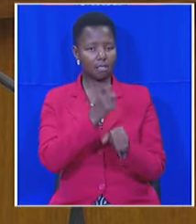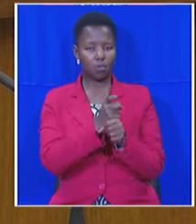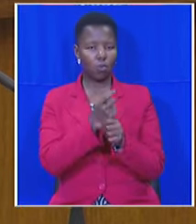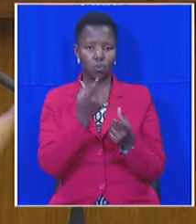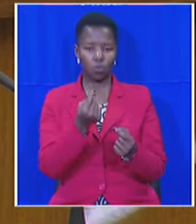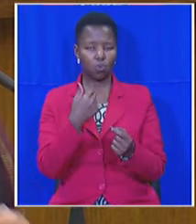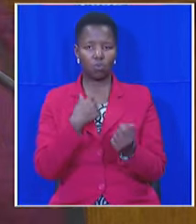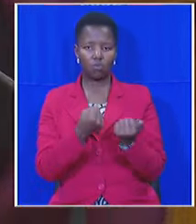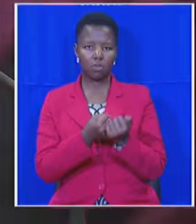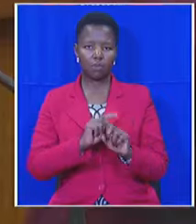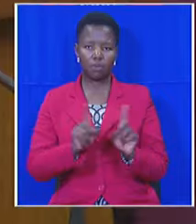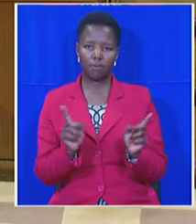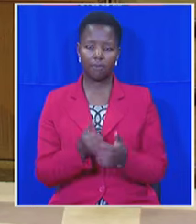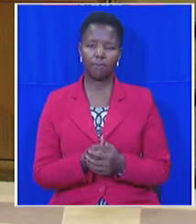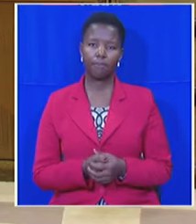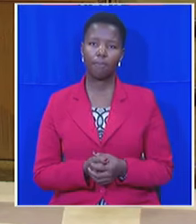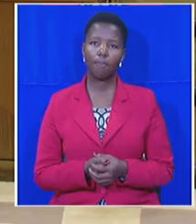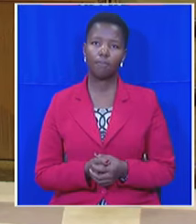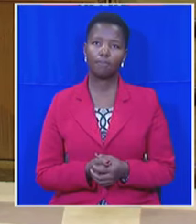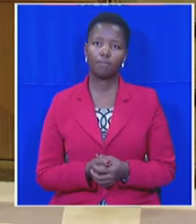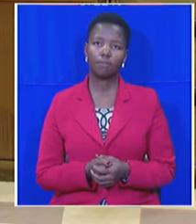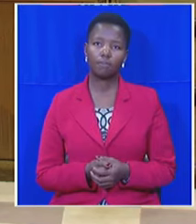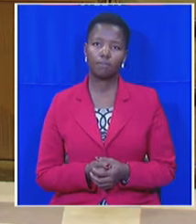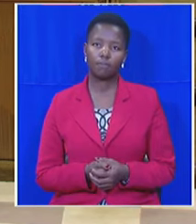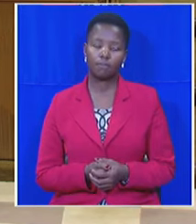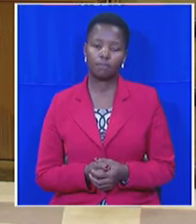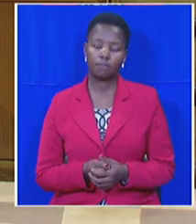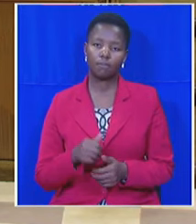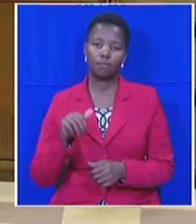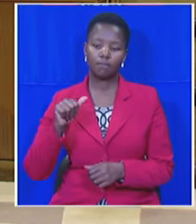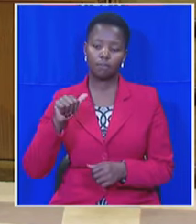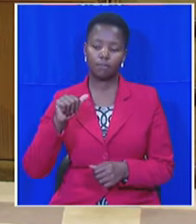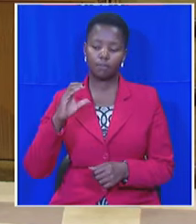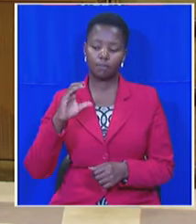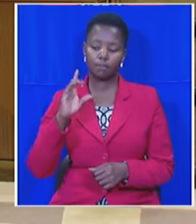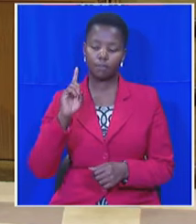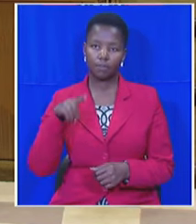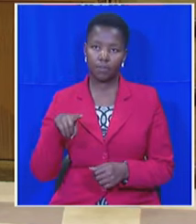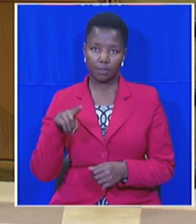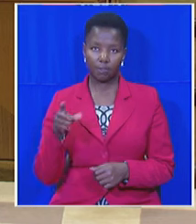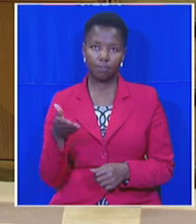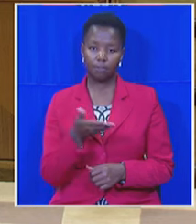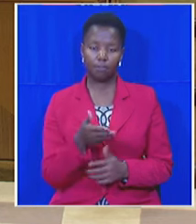this budget. Thank you. Thank you. ACDP.